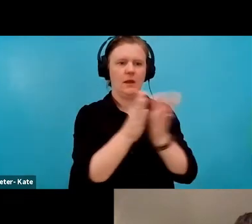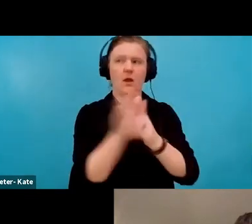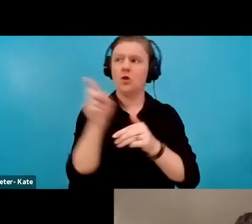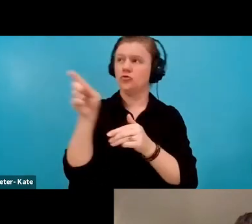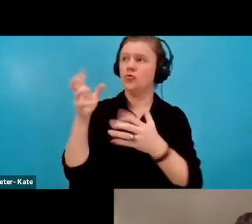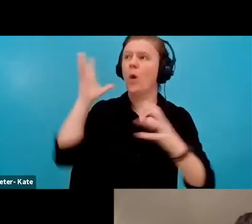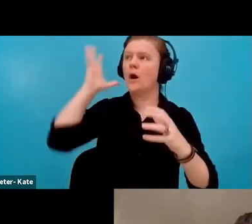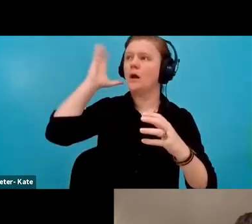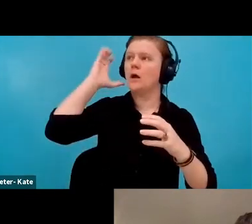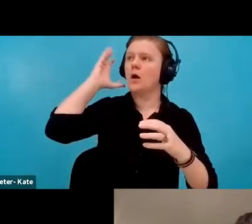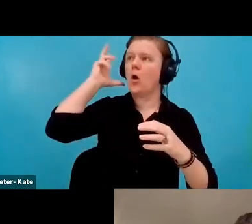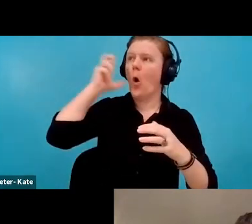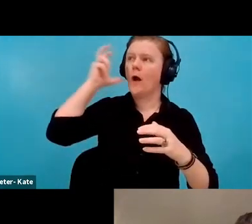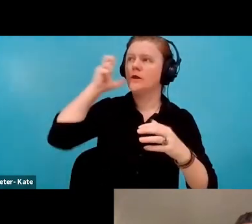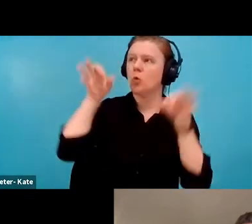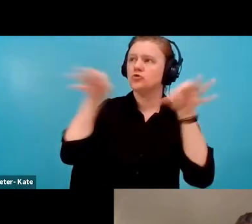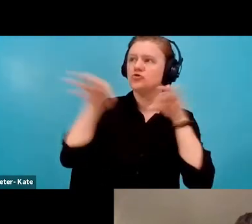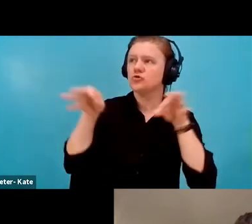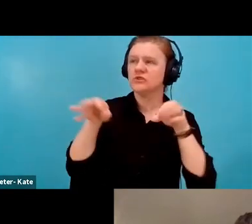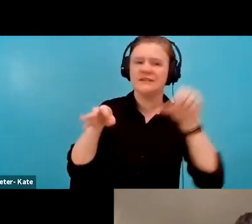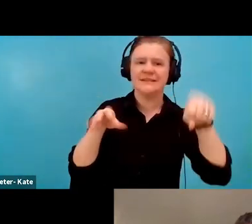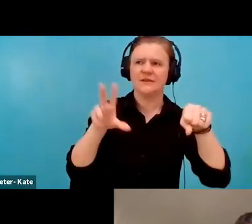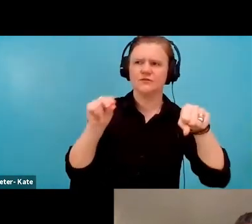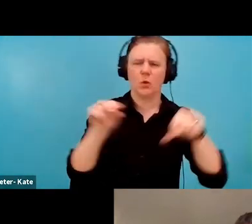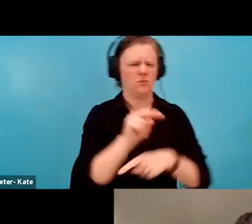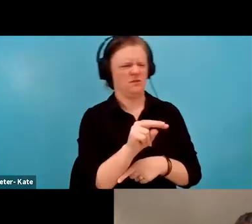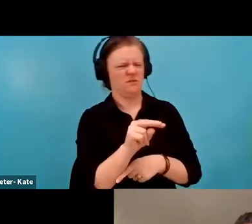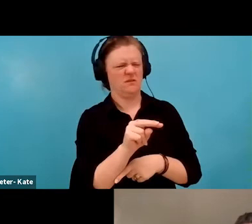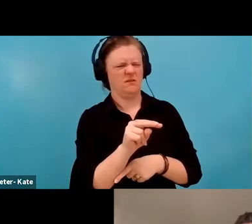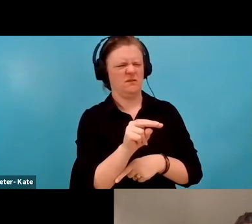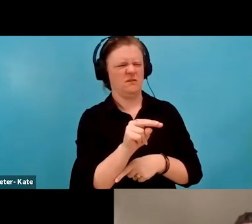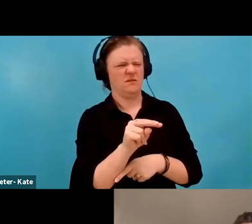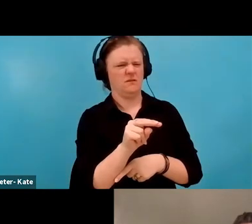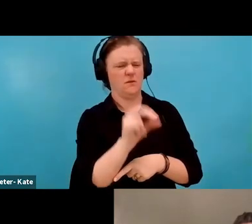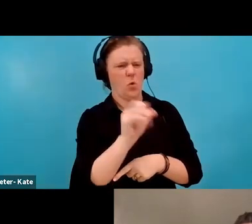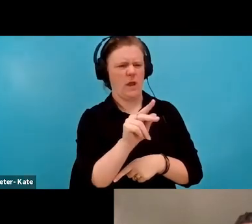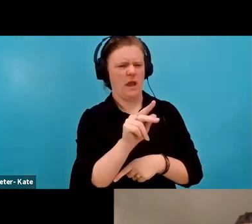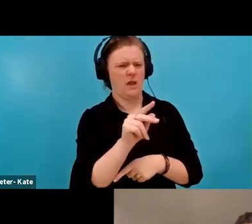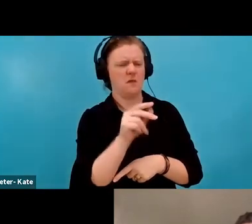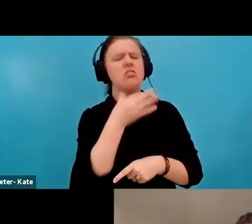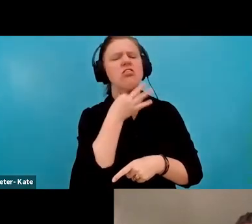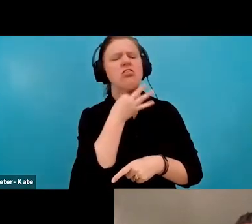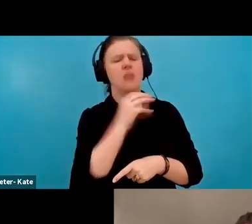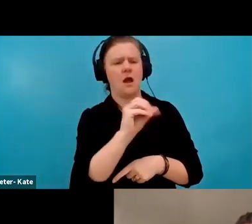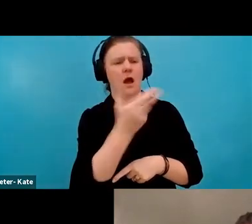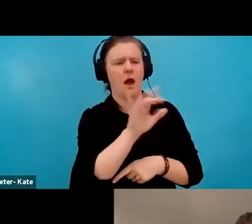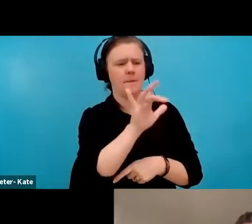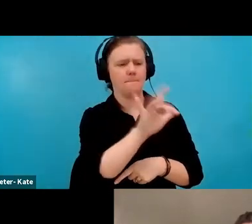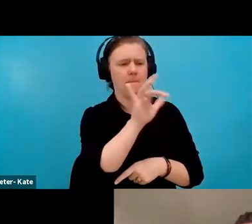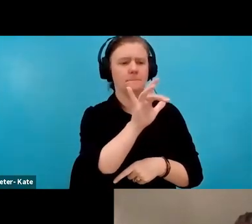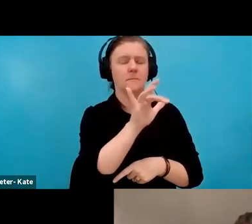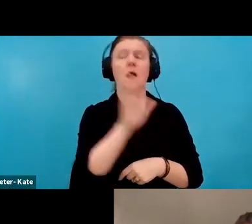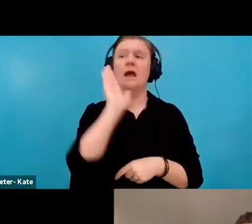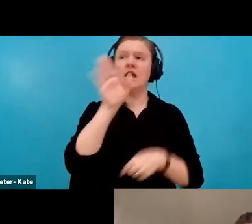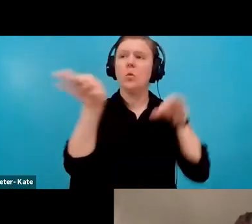description or not? And I said, what's that? Turn it on. And it is a narrator saying, you know, someone, they